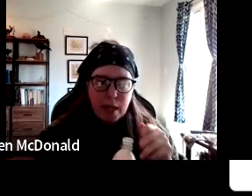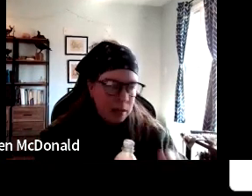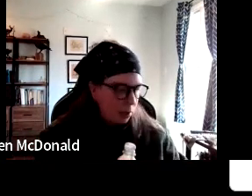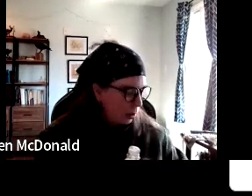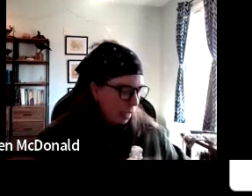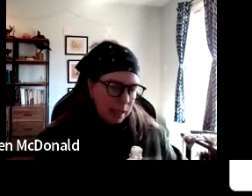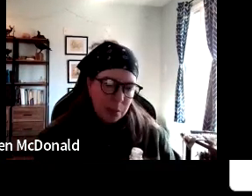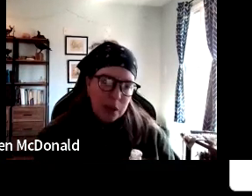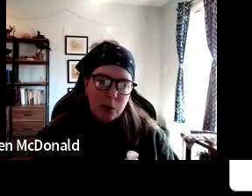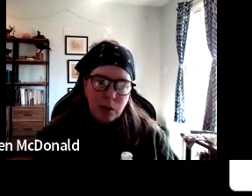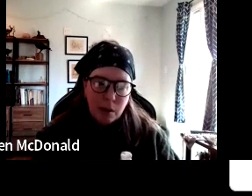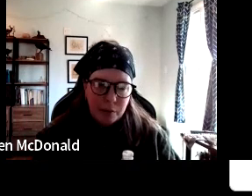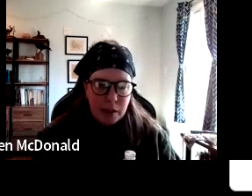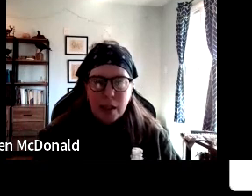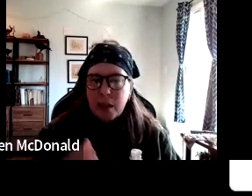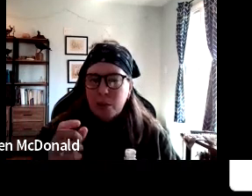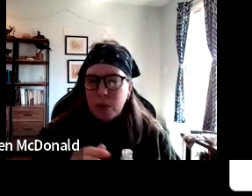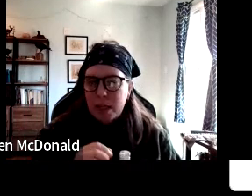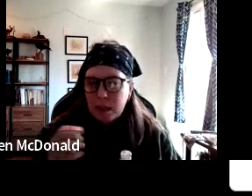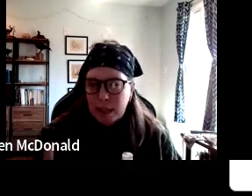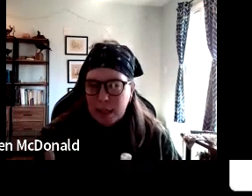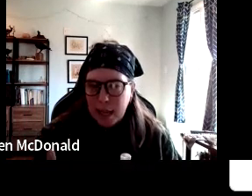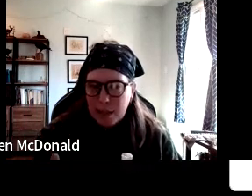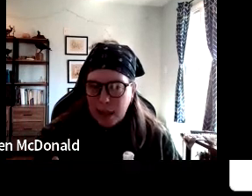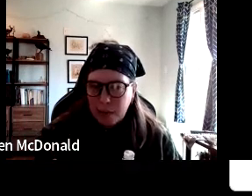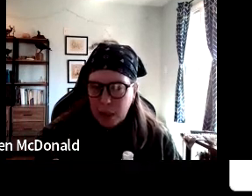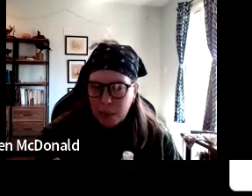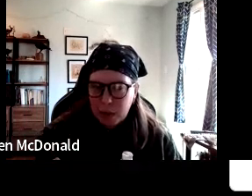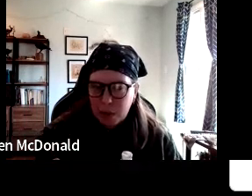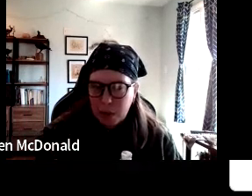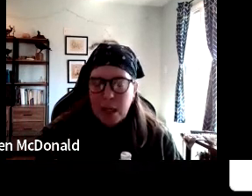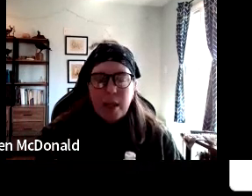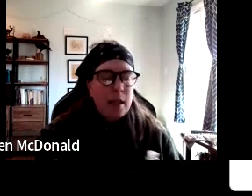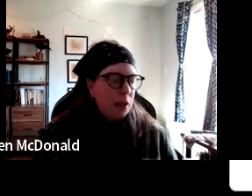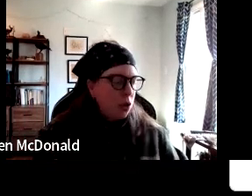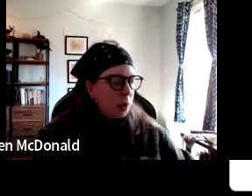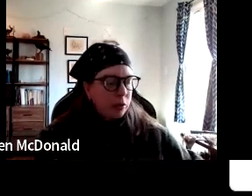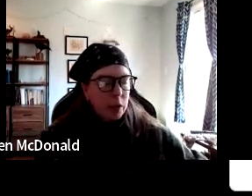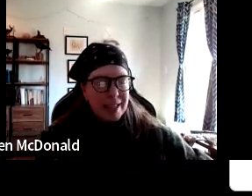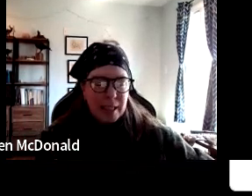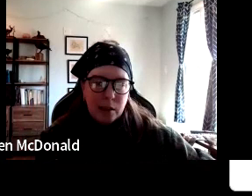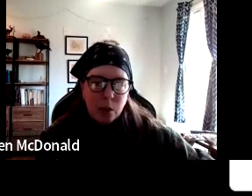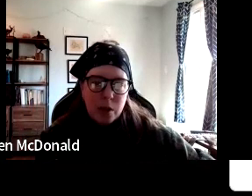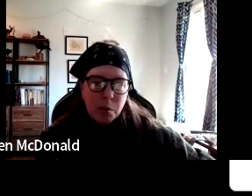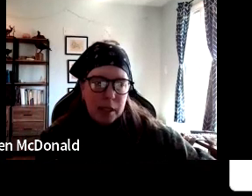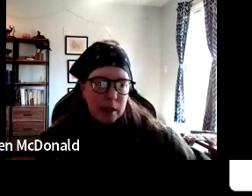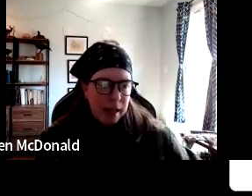you're ready to take that balloon off and you're ready to let the gas out of that balloon, that you do it over a